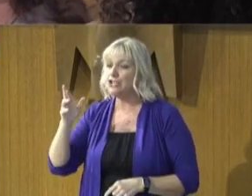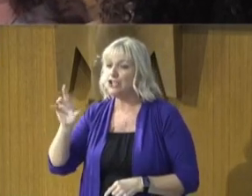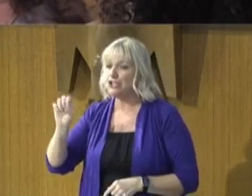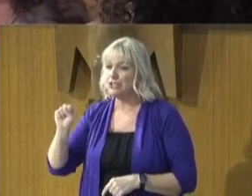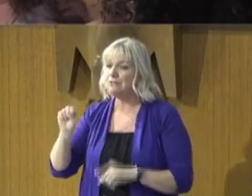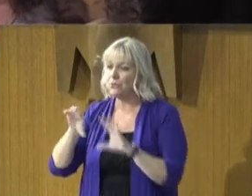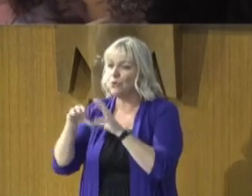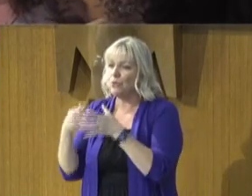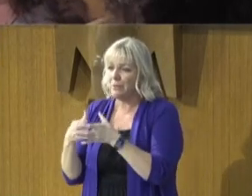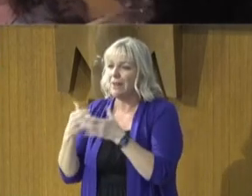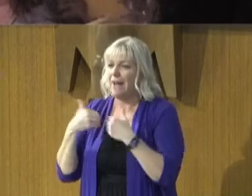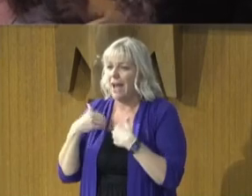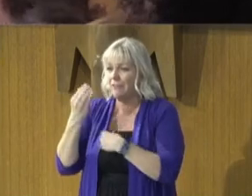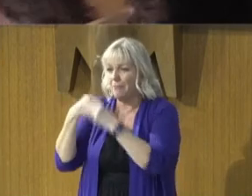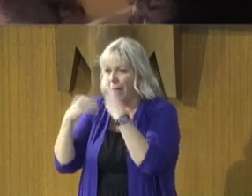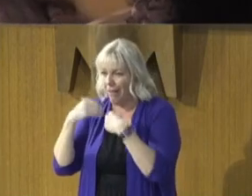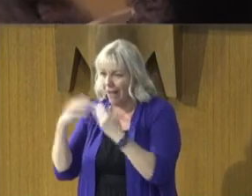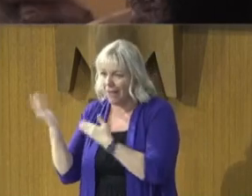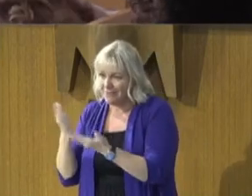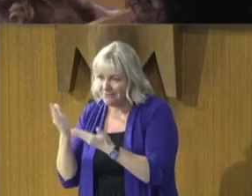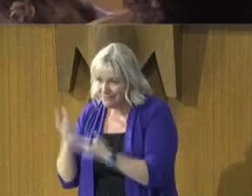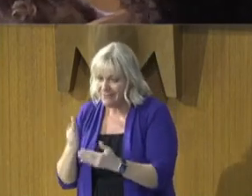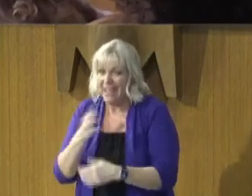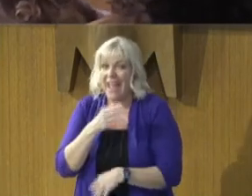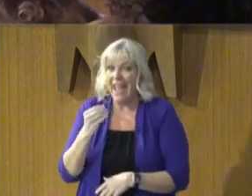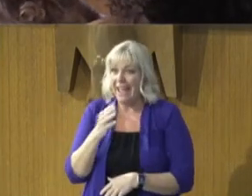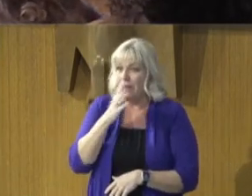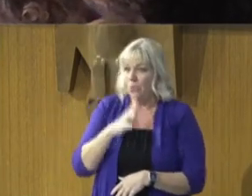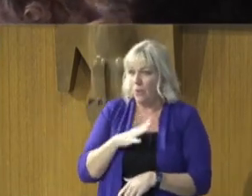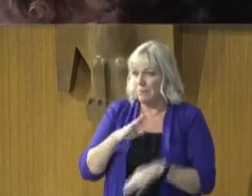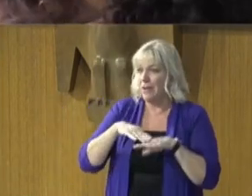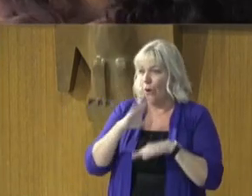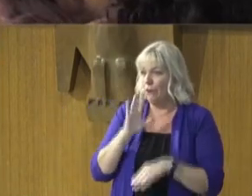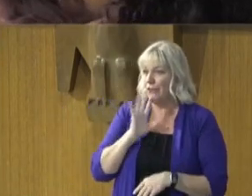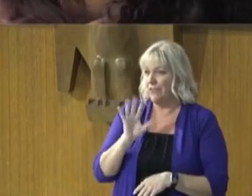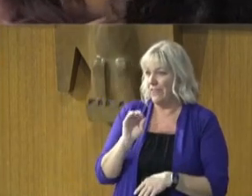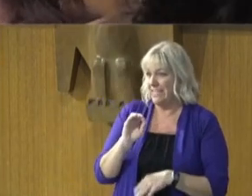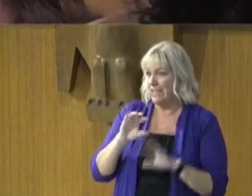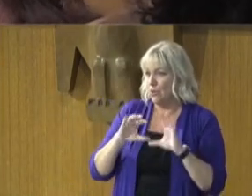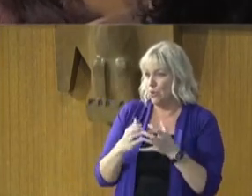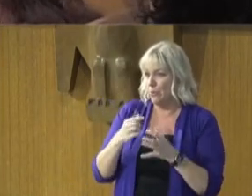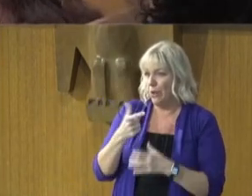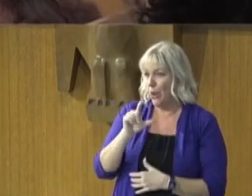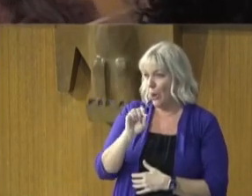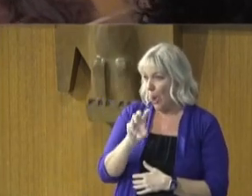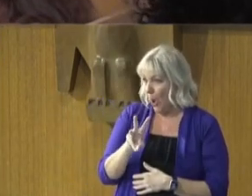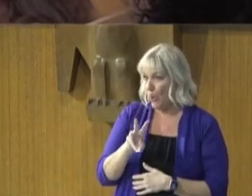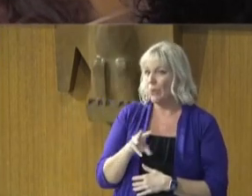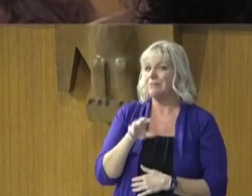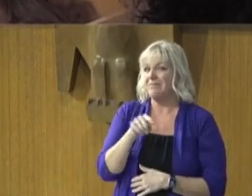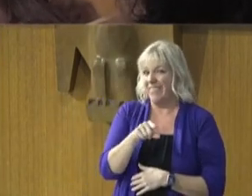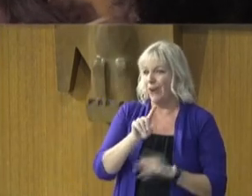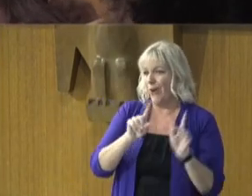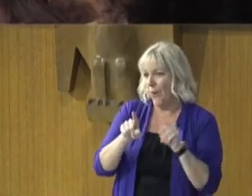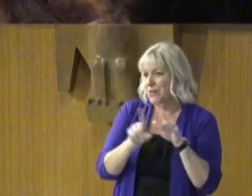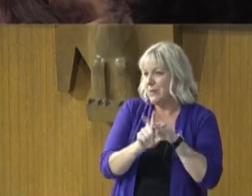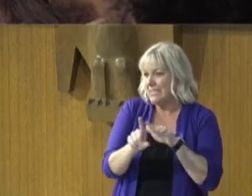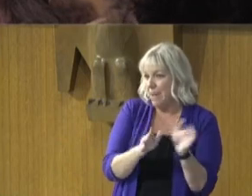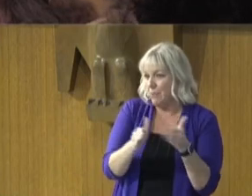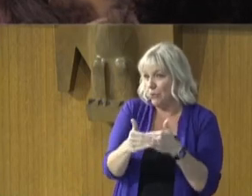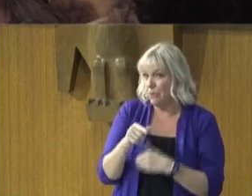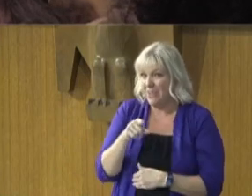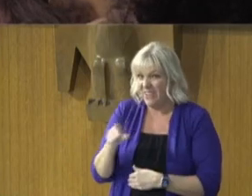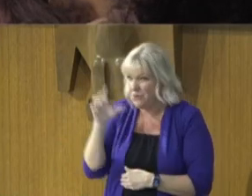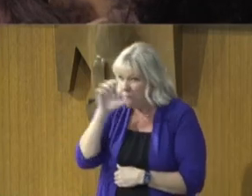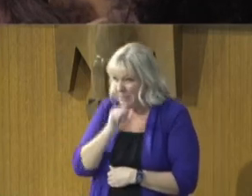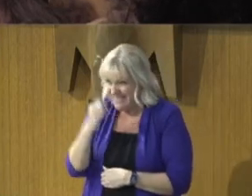Women Under 50 group, GLOW, is having dinner and going to an escape room. So lots of things happening. Again, if you're not signed up for our Friday emails, you're probably missing